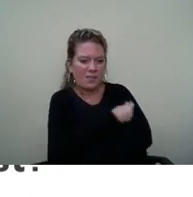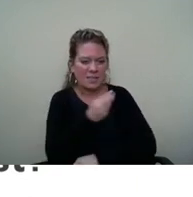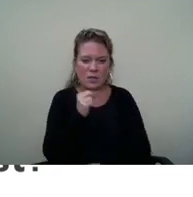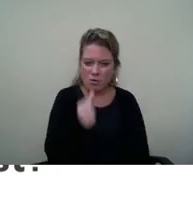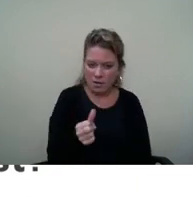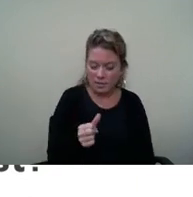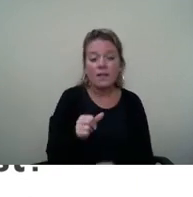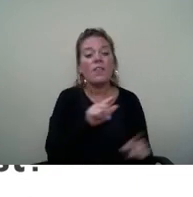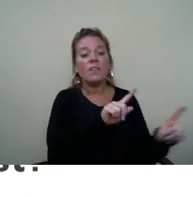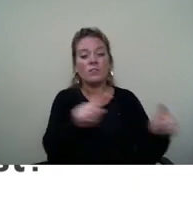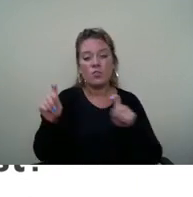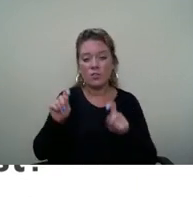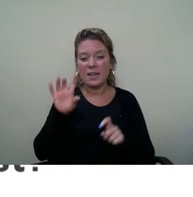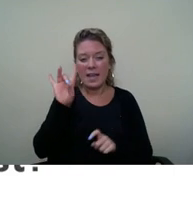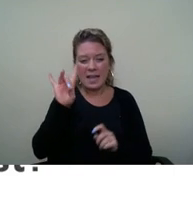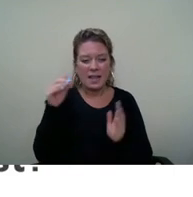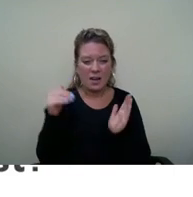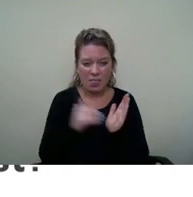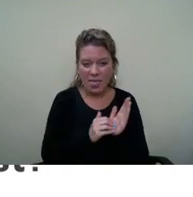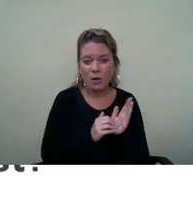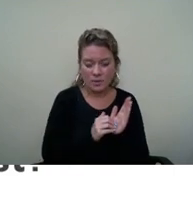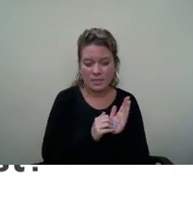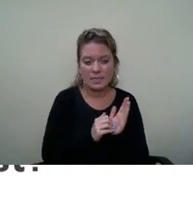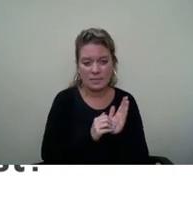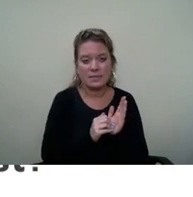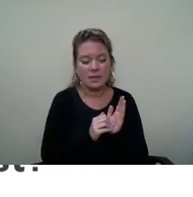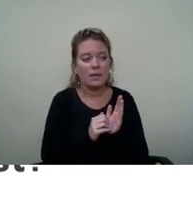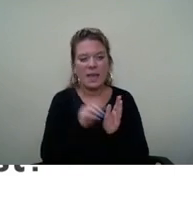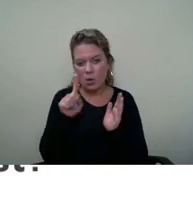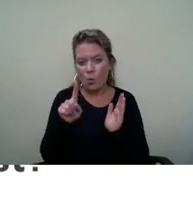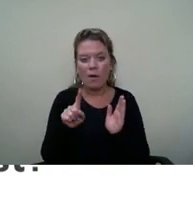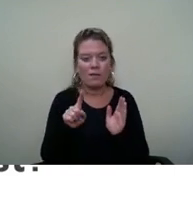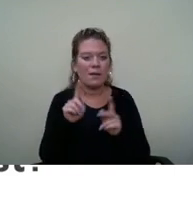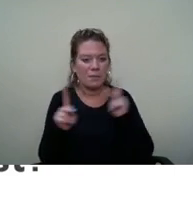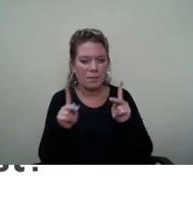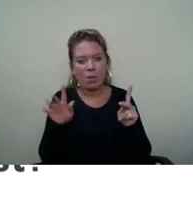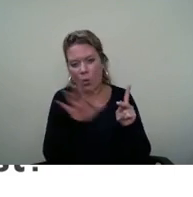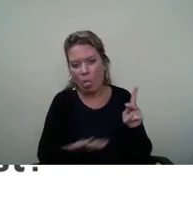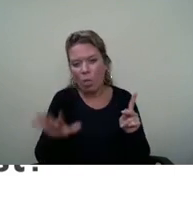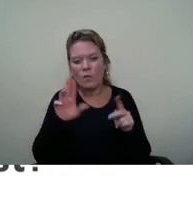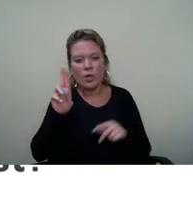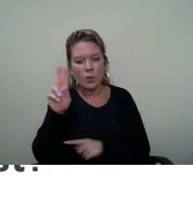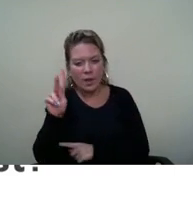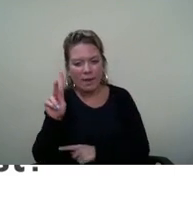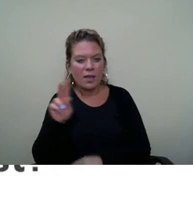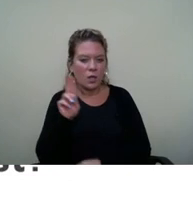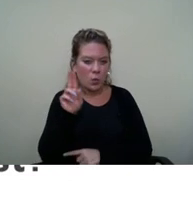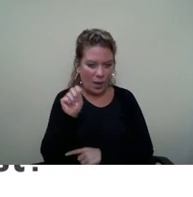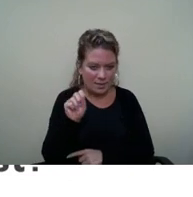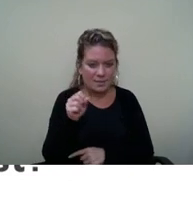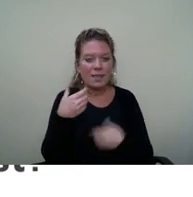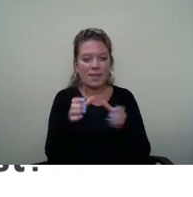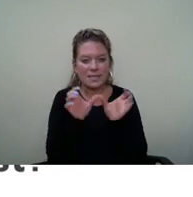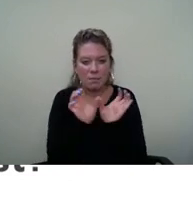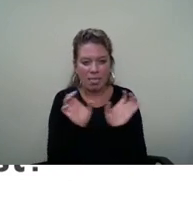surveyed 8,001 participants across the United Kingdom and the US, and they split those